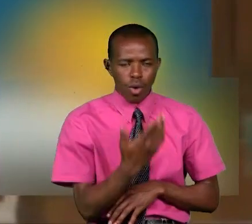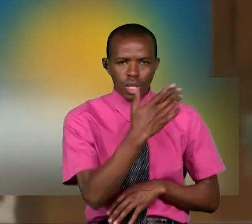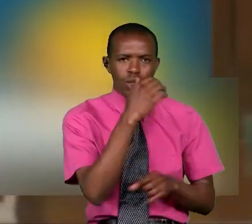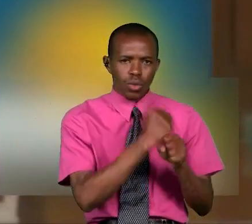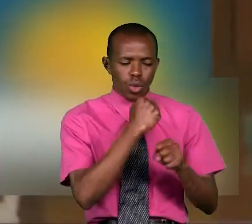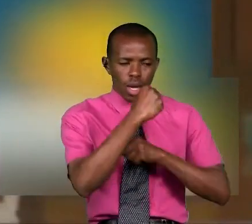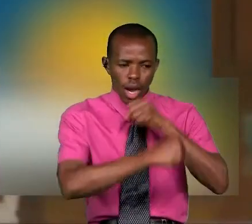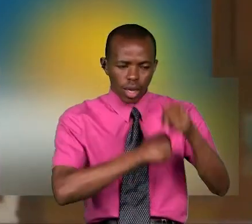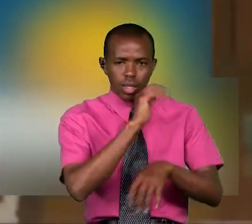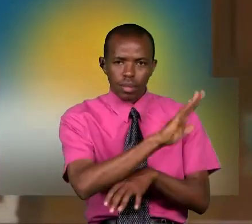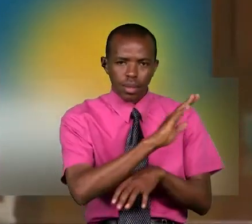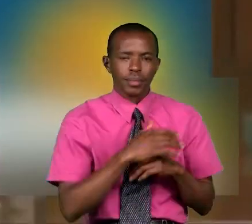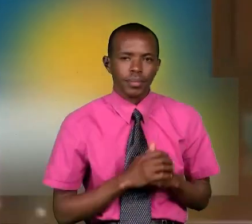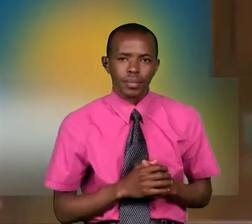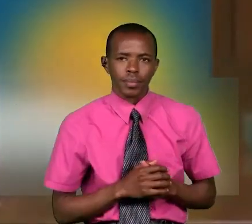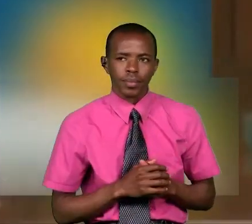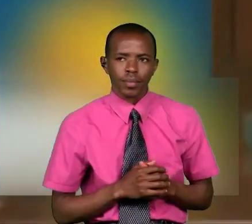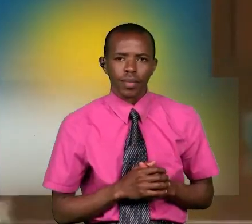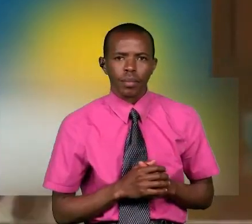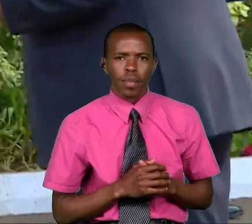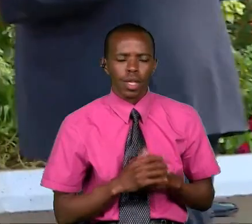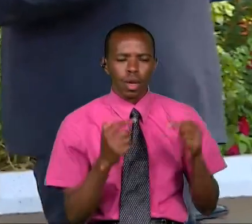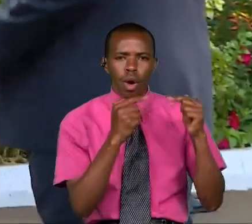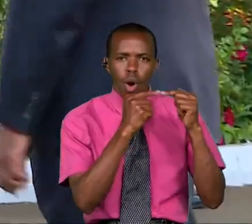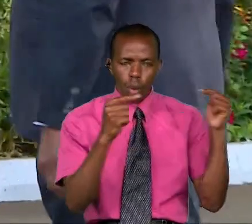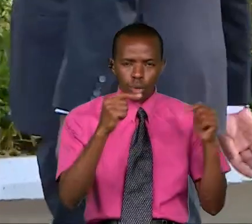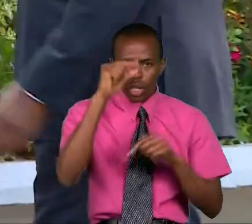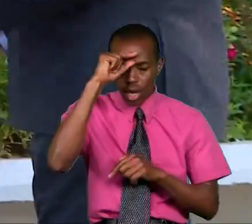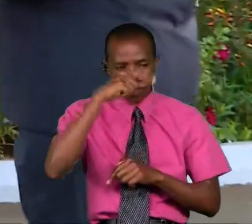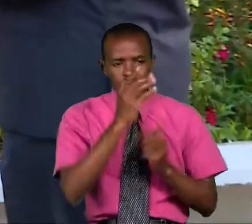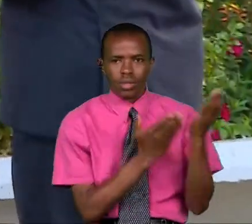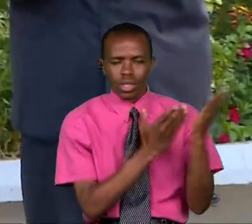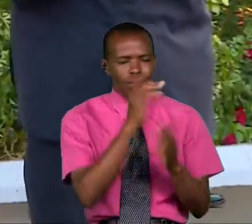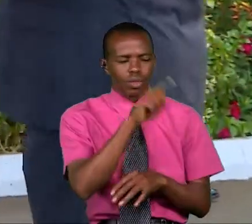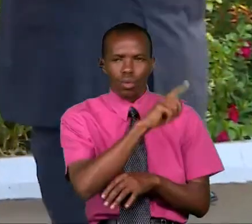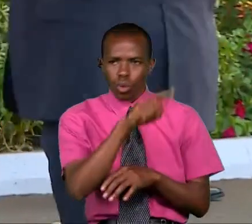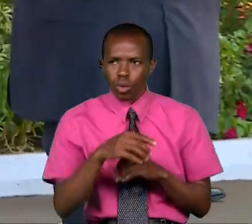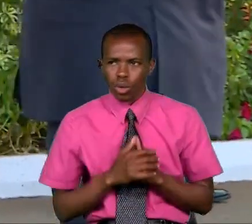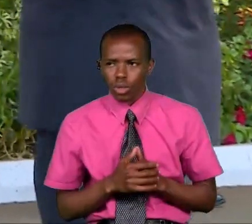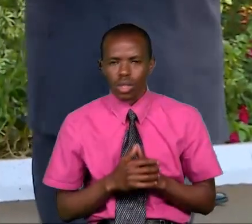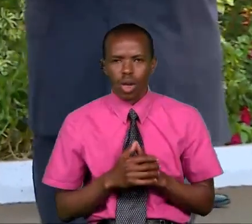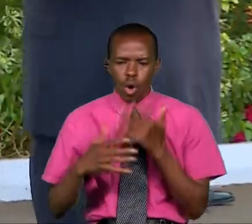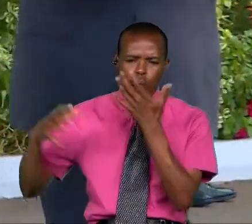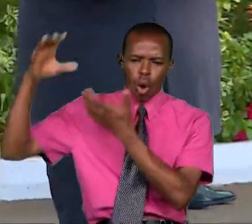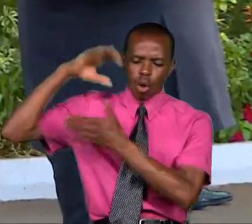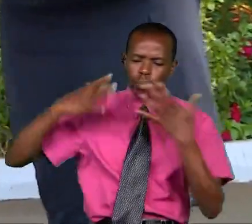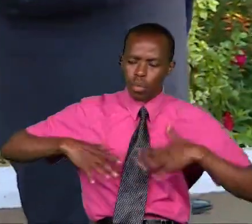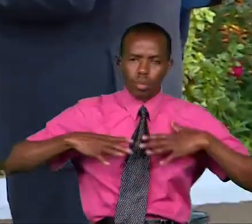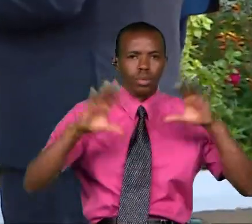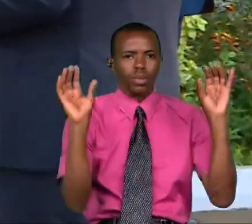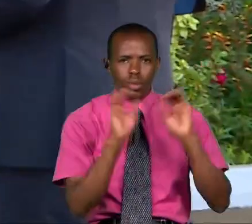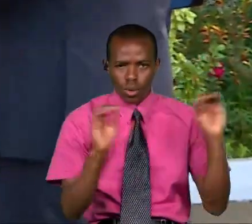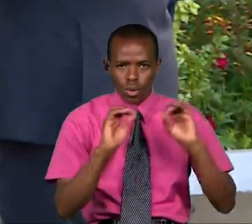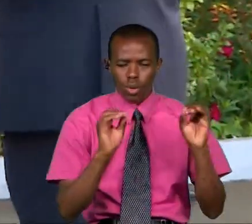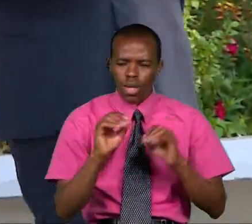doing it, by going against the same government that he's serving, I think is wrong. You don't confuse people, you know. You know, on the